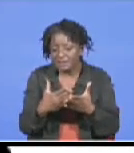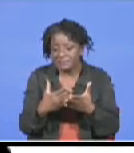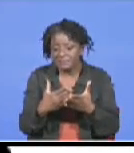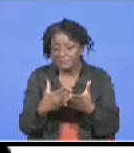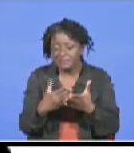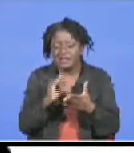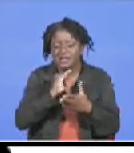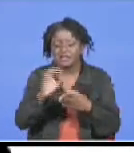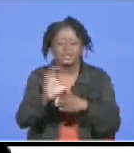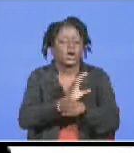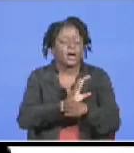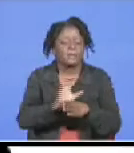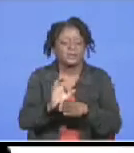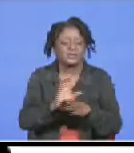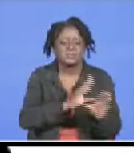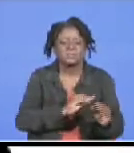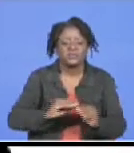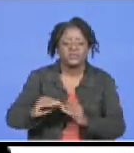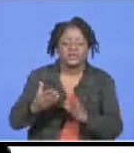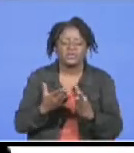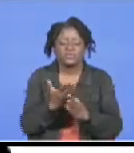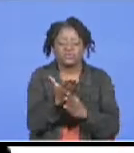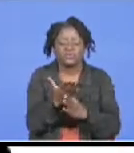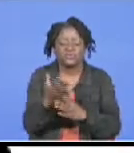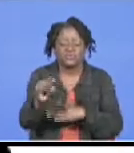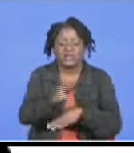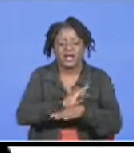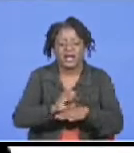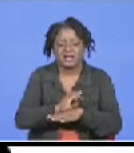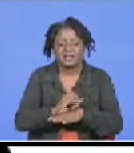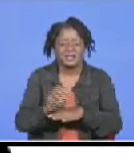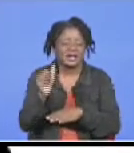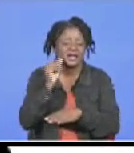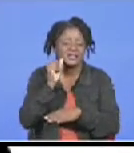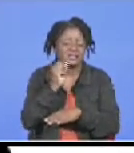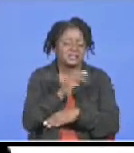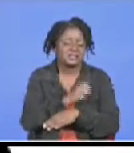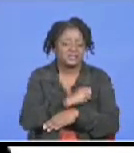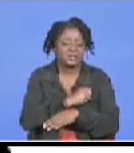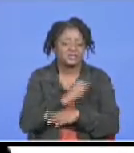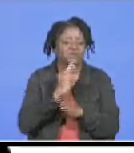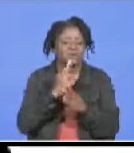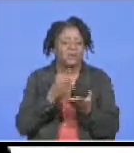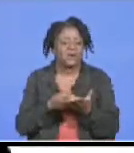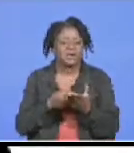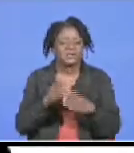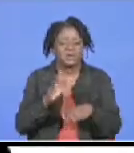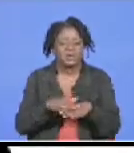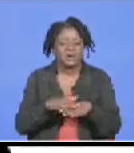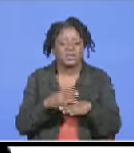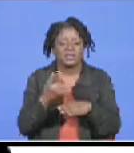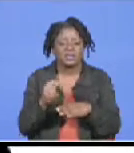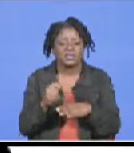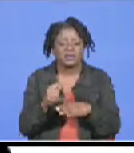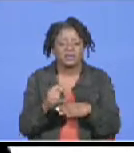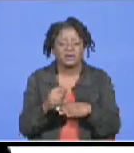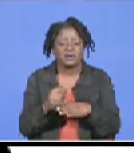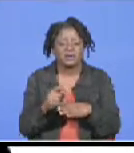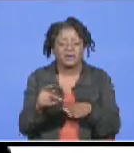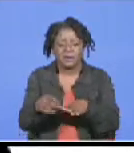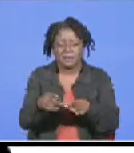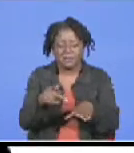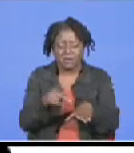obviously commerce moving through the island. Our Antoine Smith has this report on the ports that are already